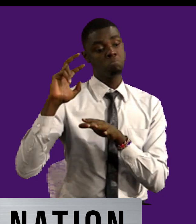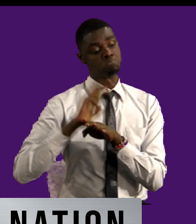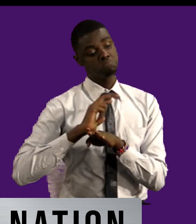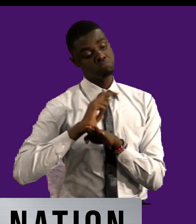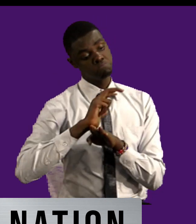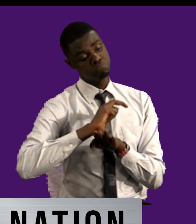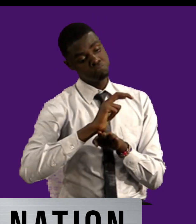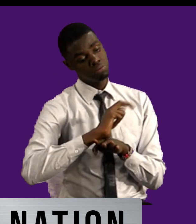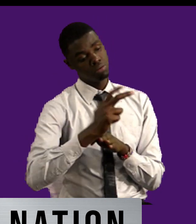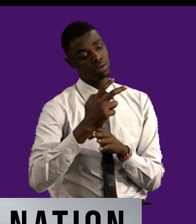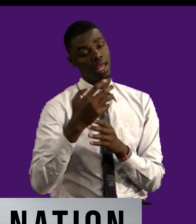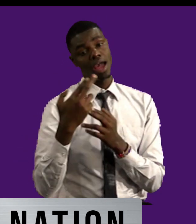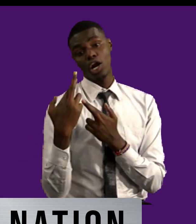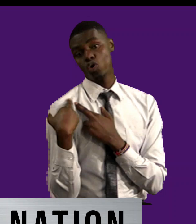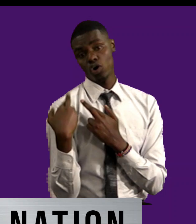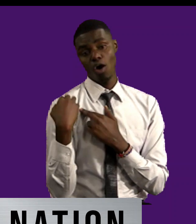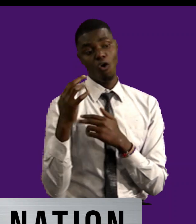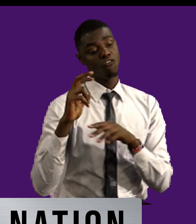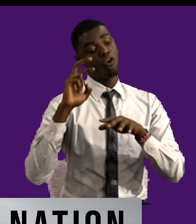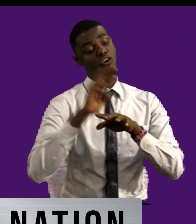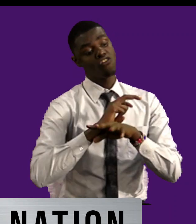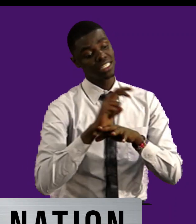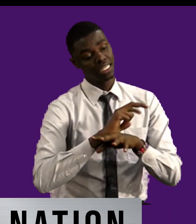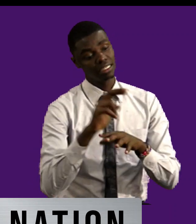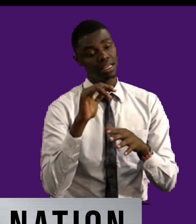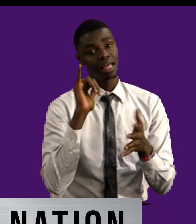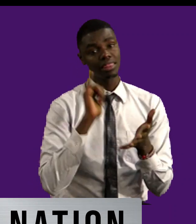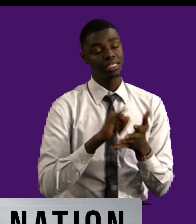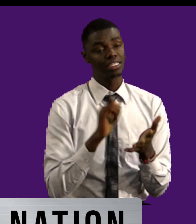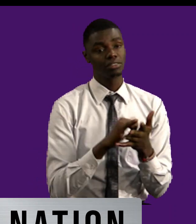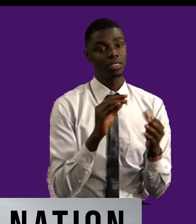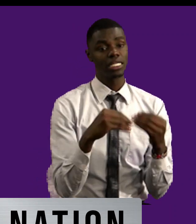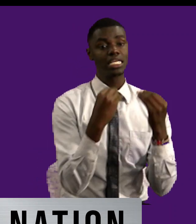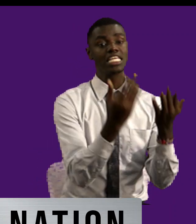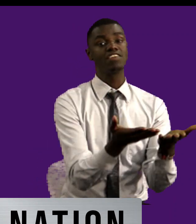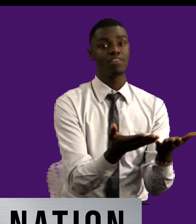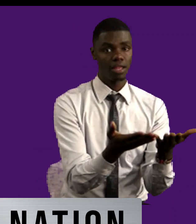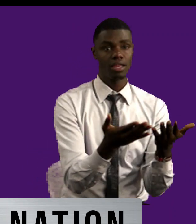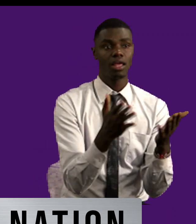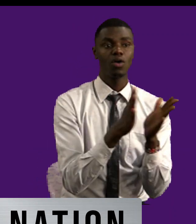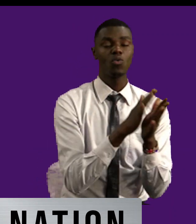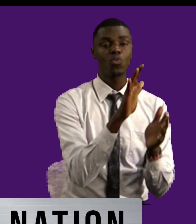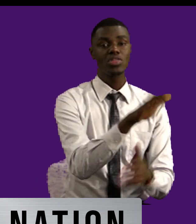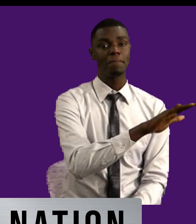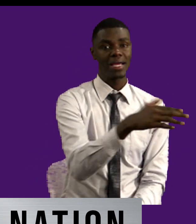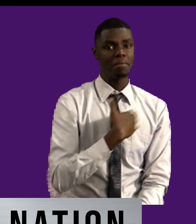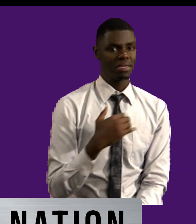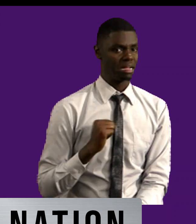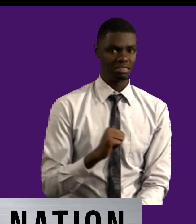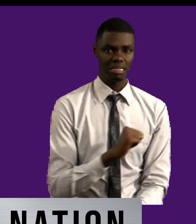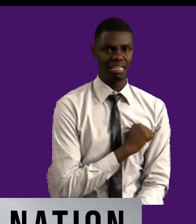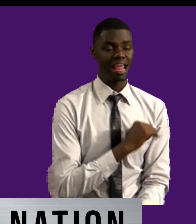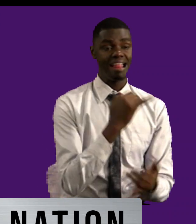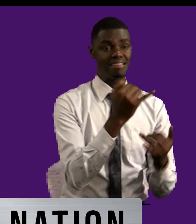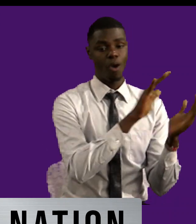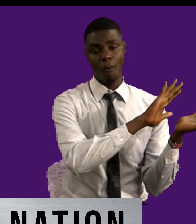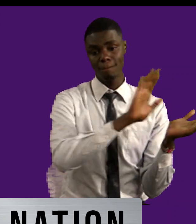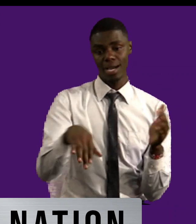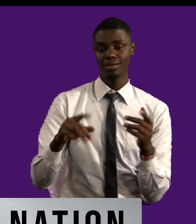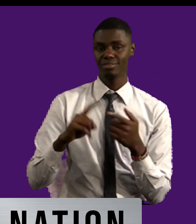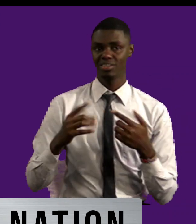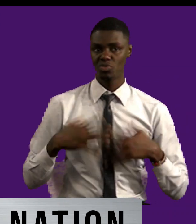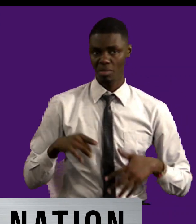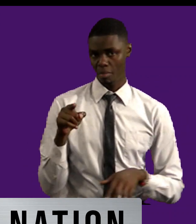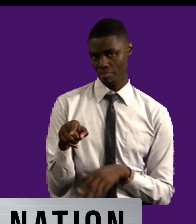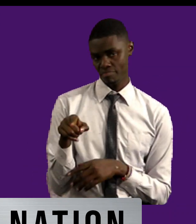or a role of oversighting that has been lying squarely with the parliament and senate, should now go back to the